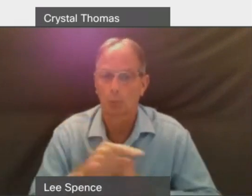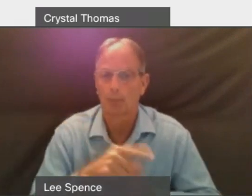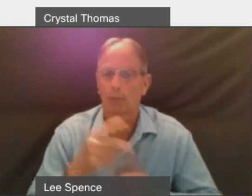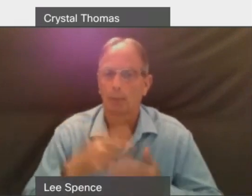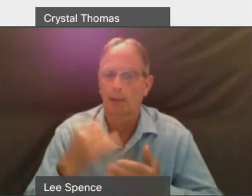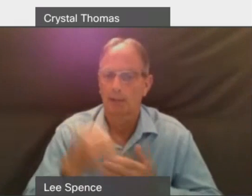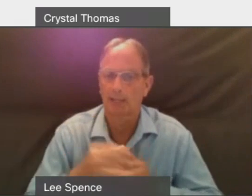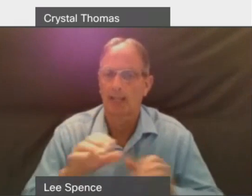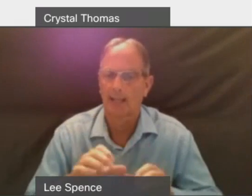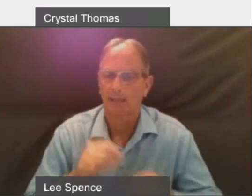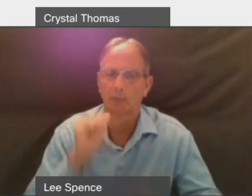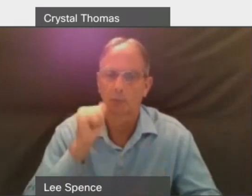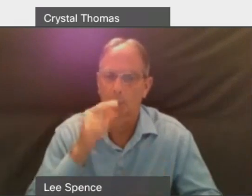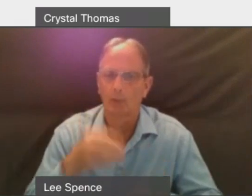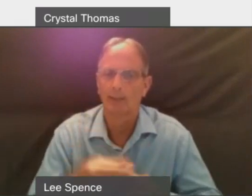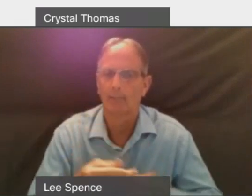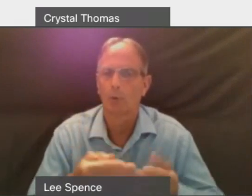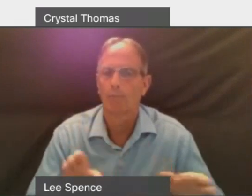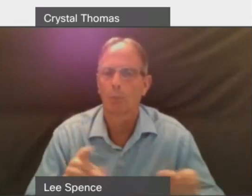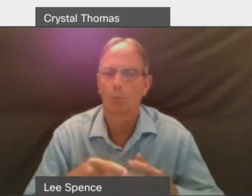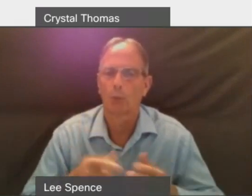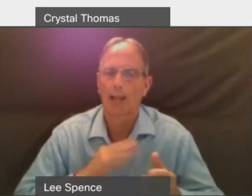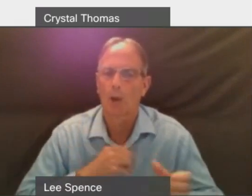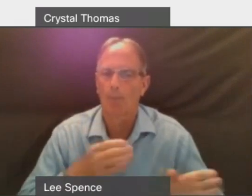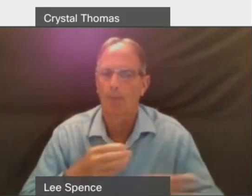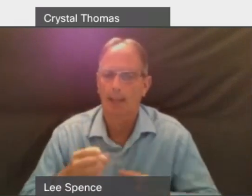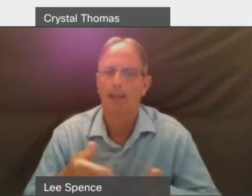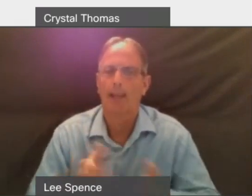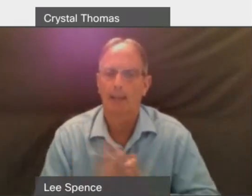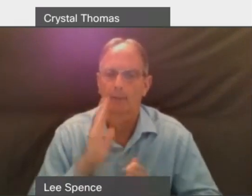just giving an overview on what our plans are and asking for their input.